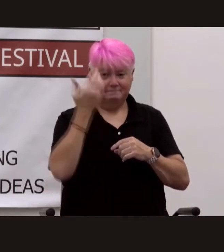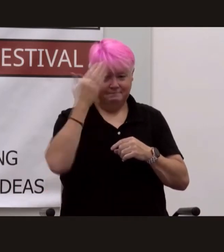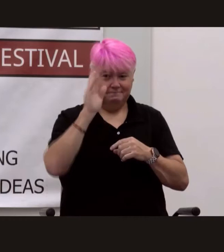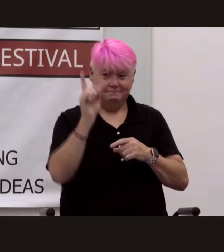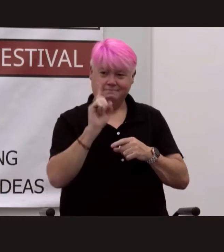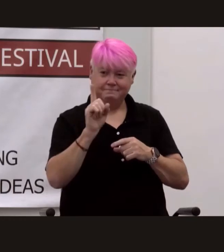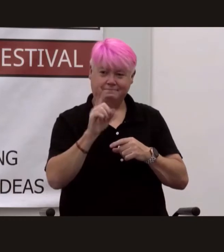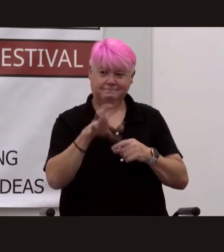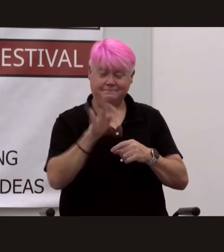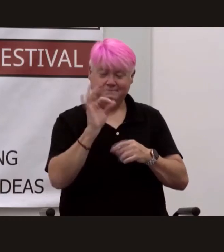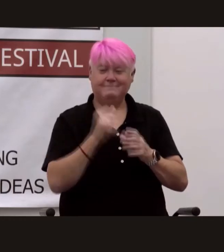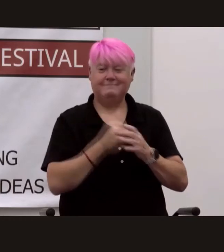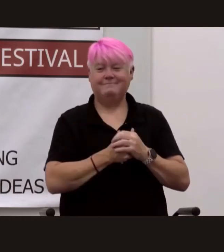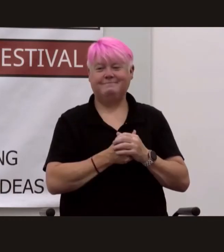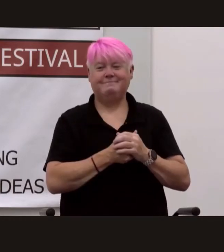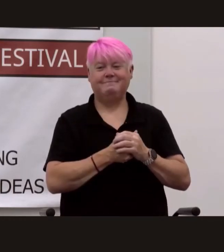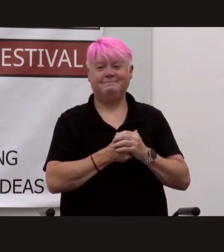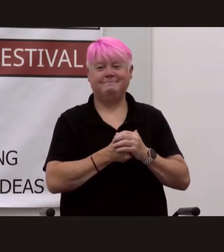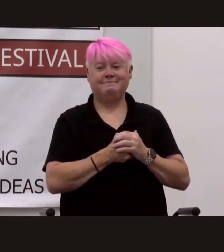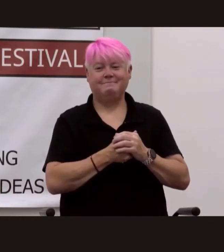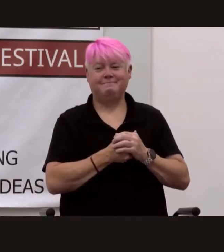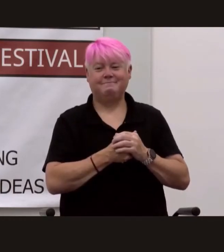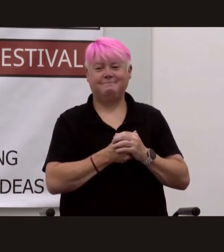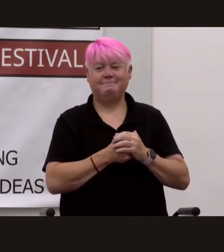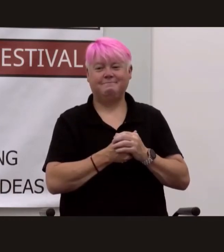yep, I got it.